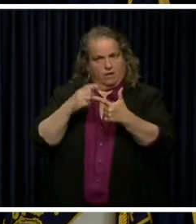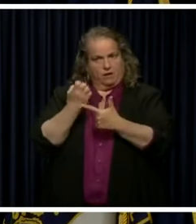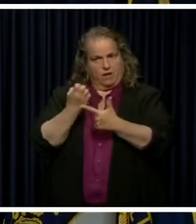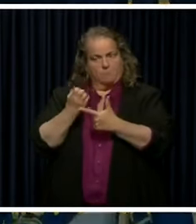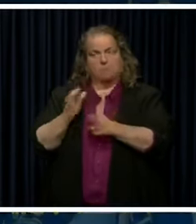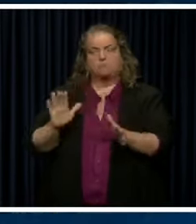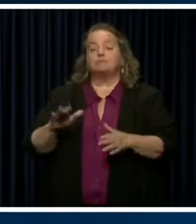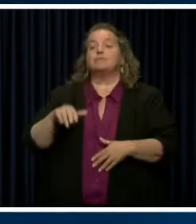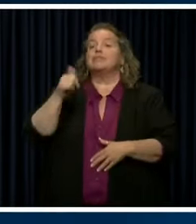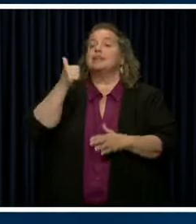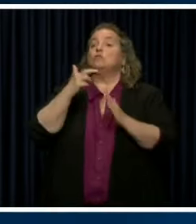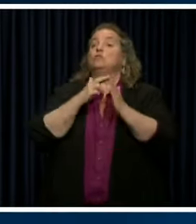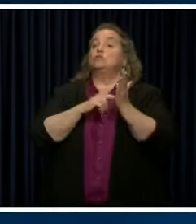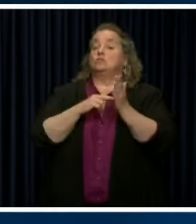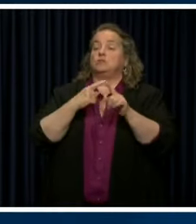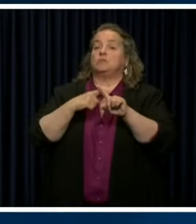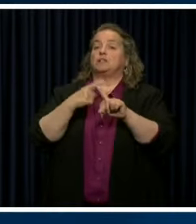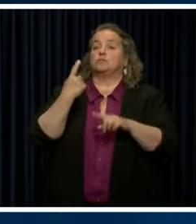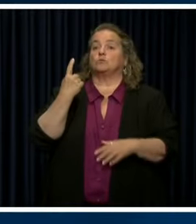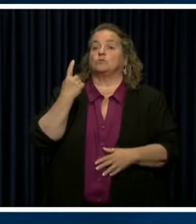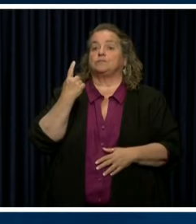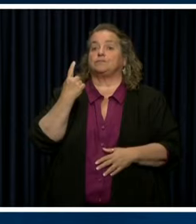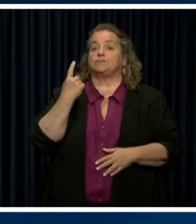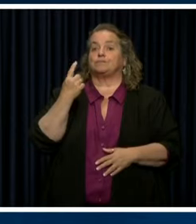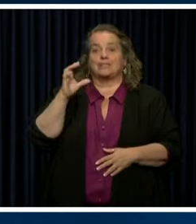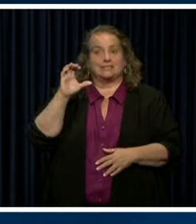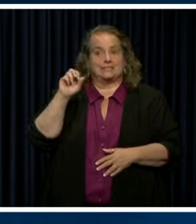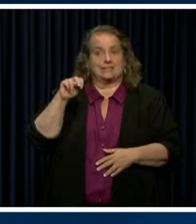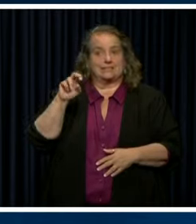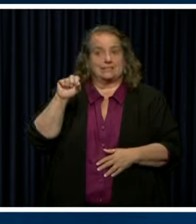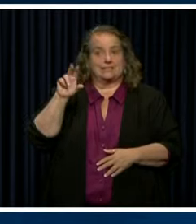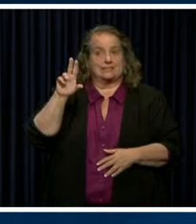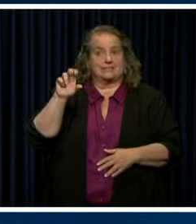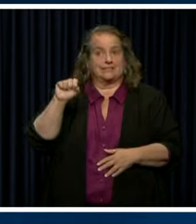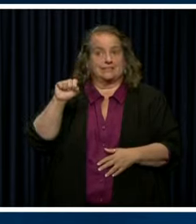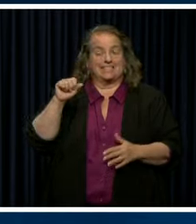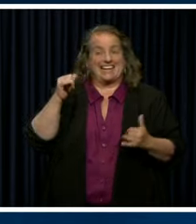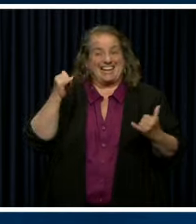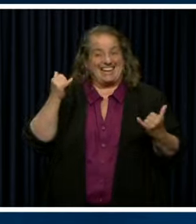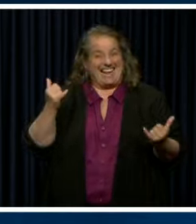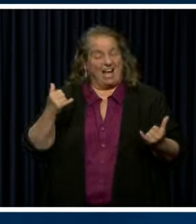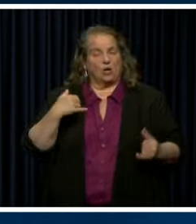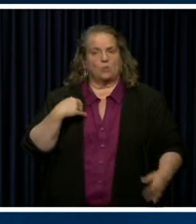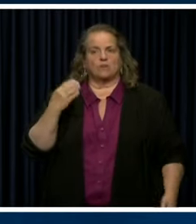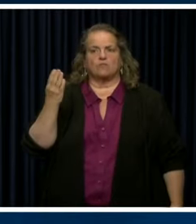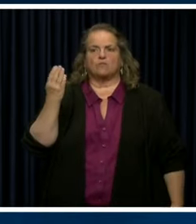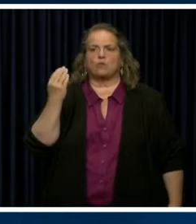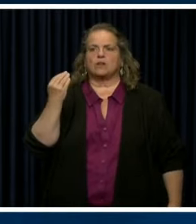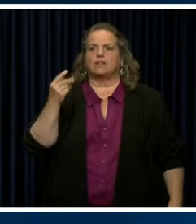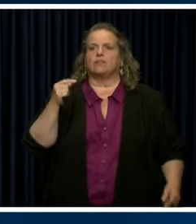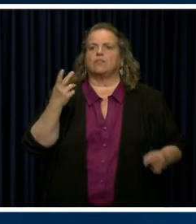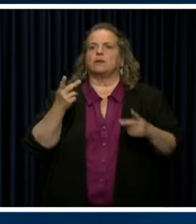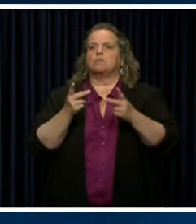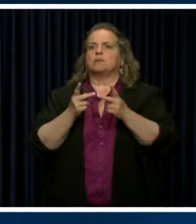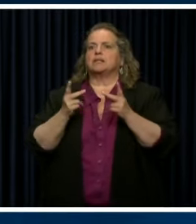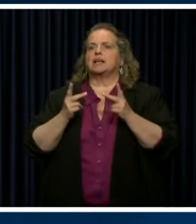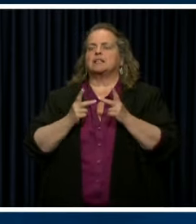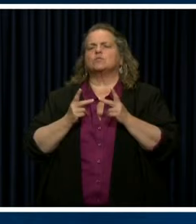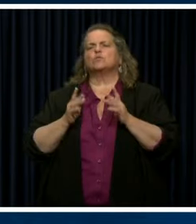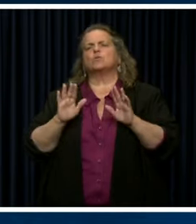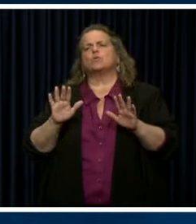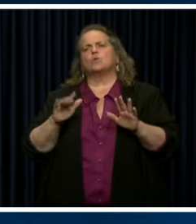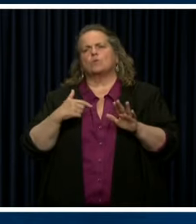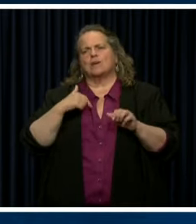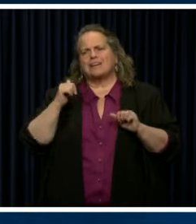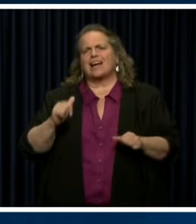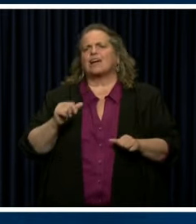10 rules plus 1. Fill out your census. We're now squarely in 14th place, I believe. We can do better than that.